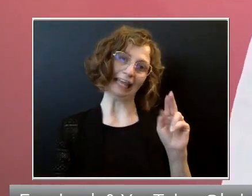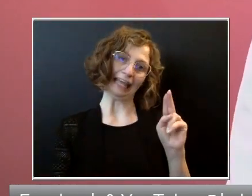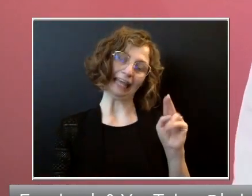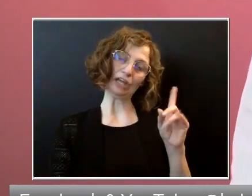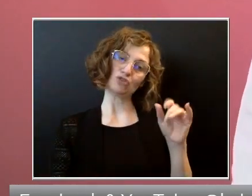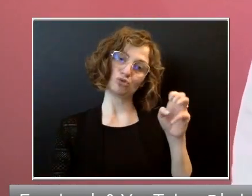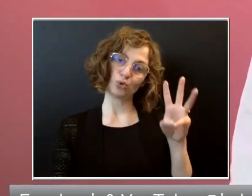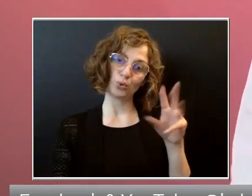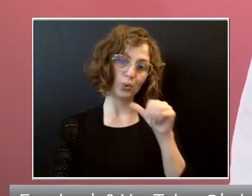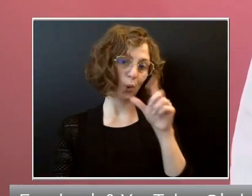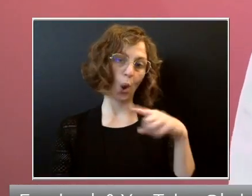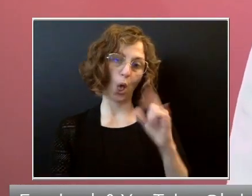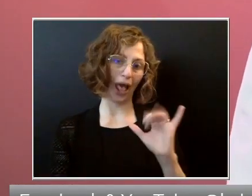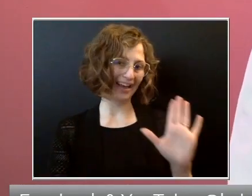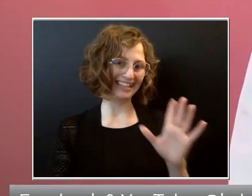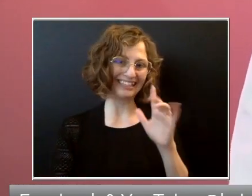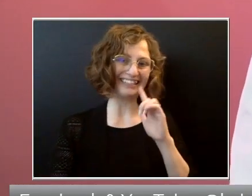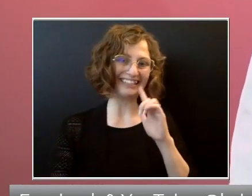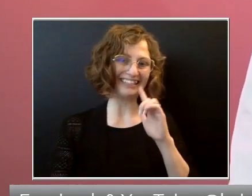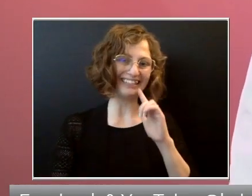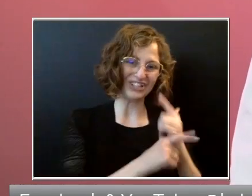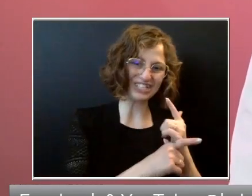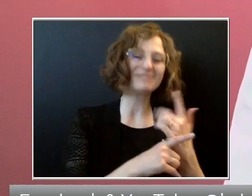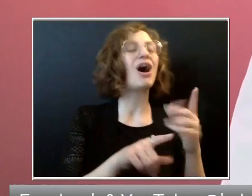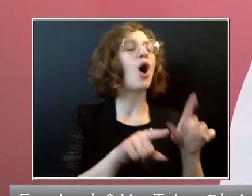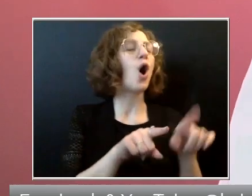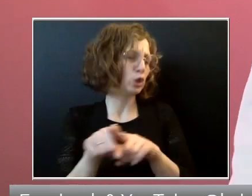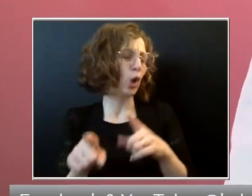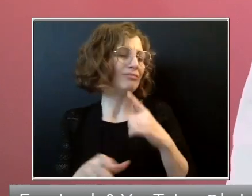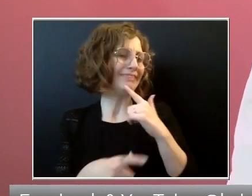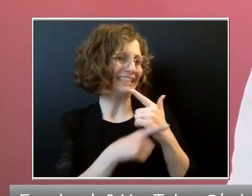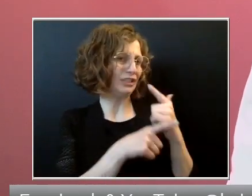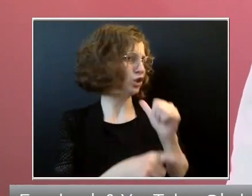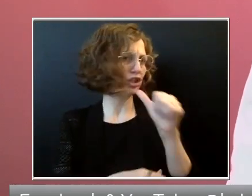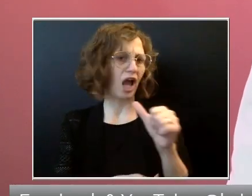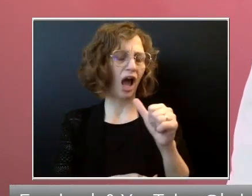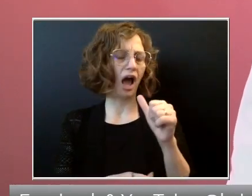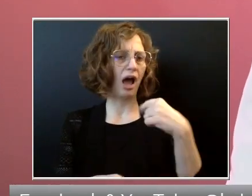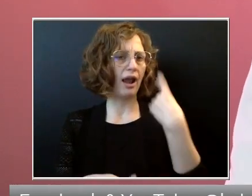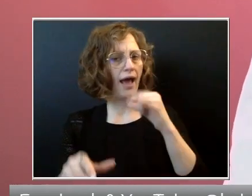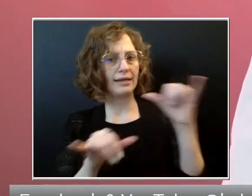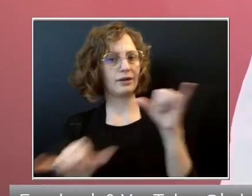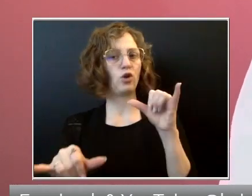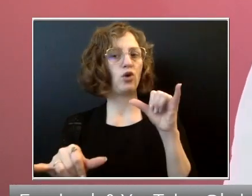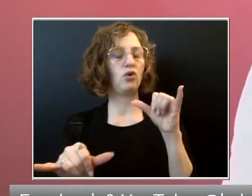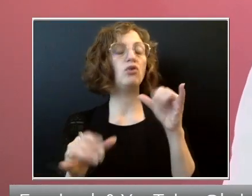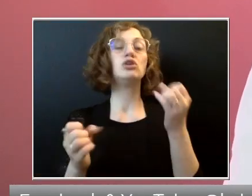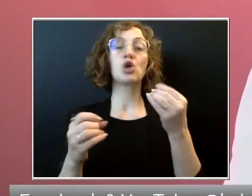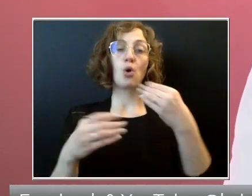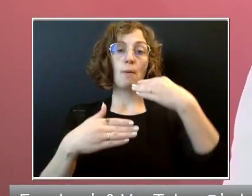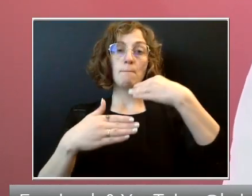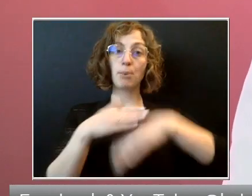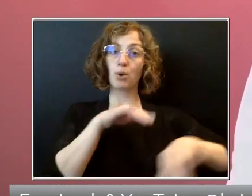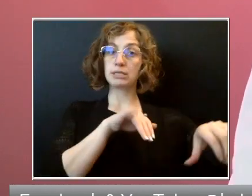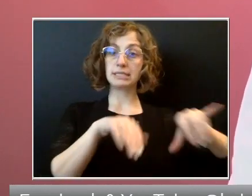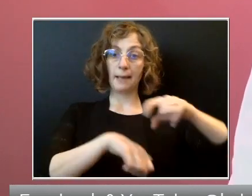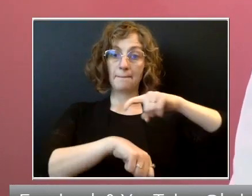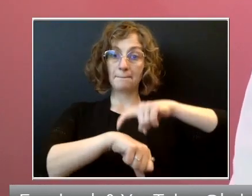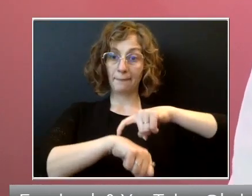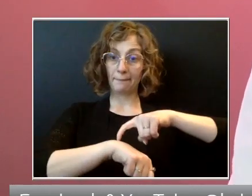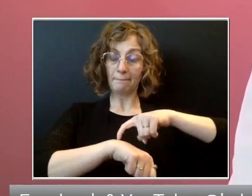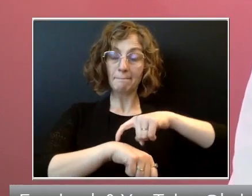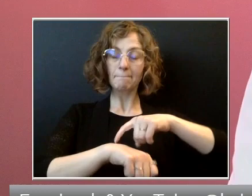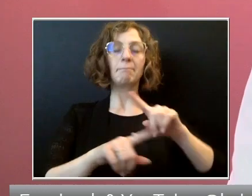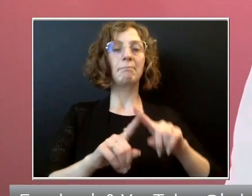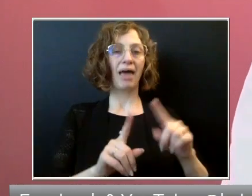the sisters are not identical. So they're just, they were born at the same time, but genetically they're the same as kids